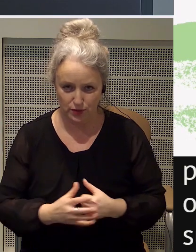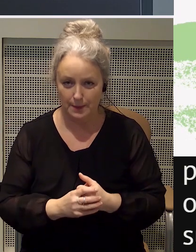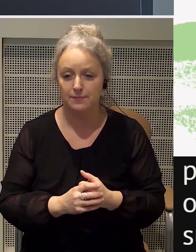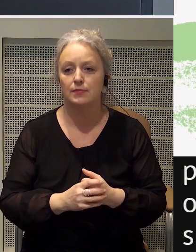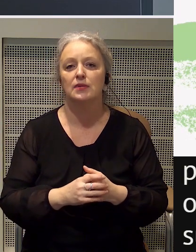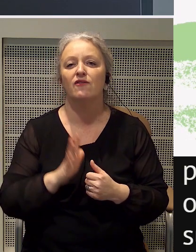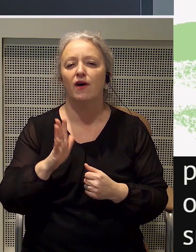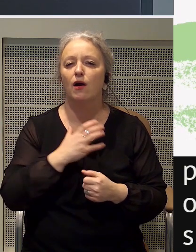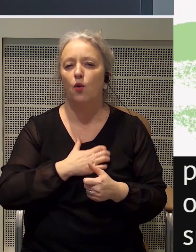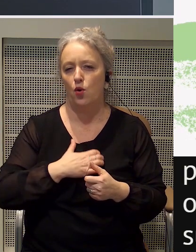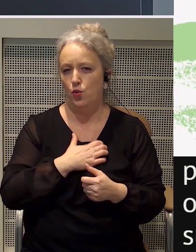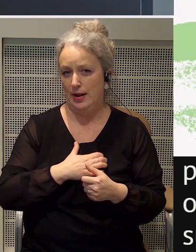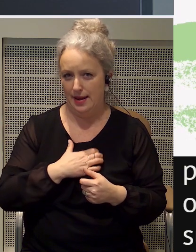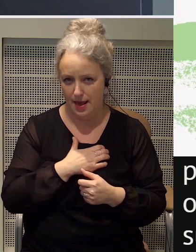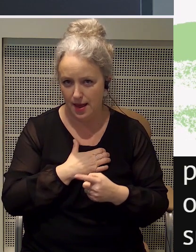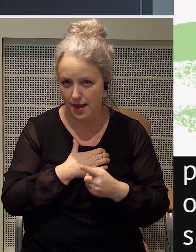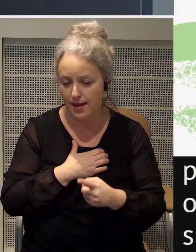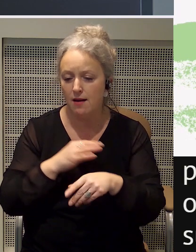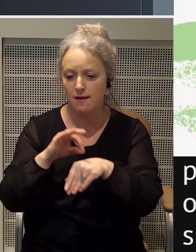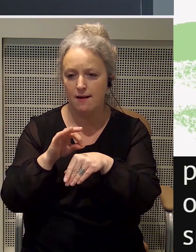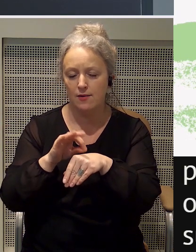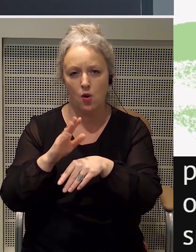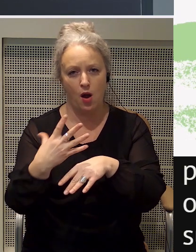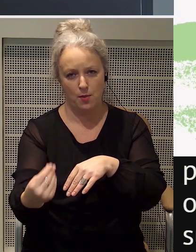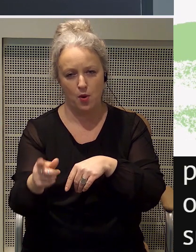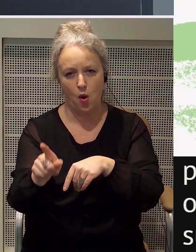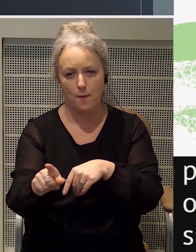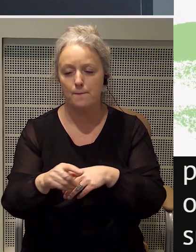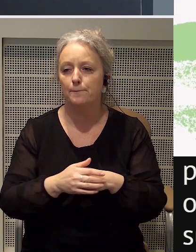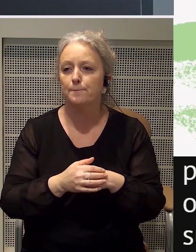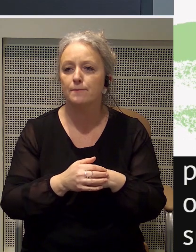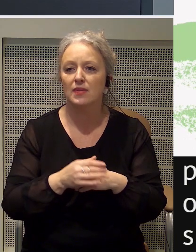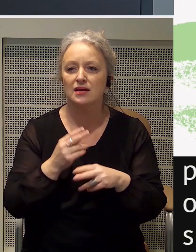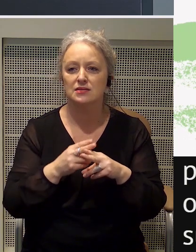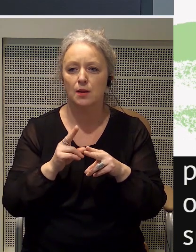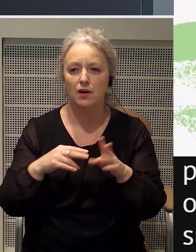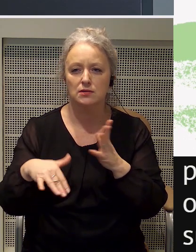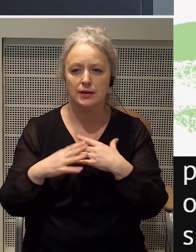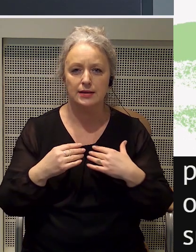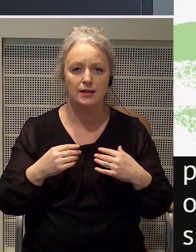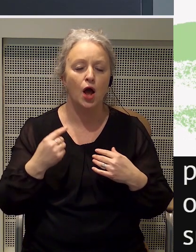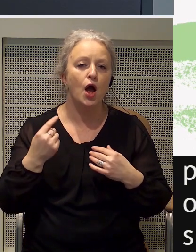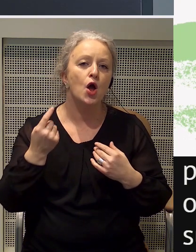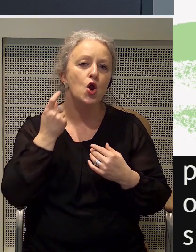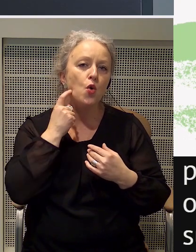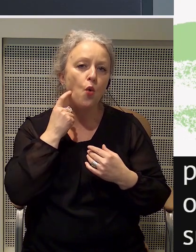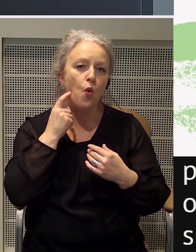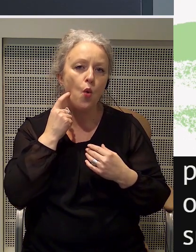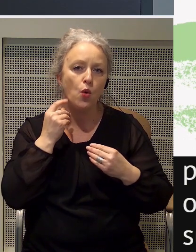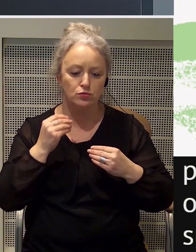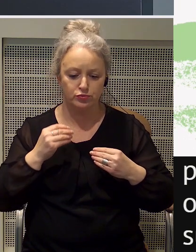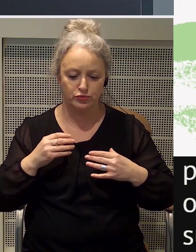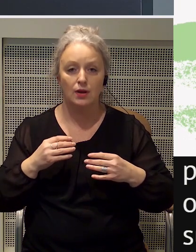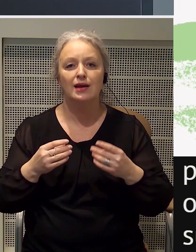look fat. So this is a sign to be considered in case of